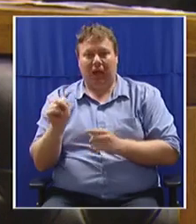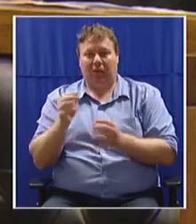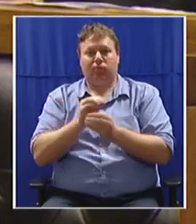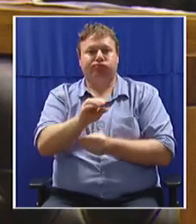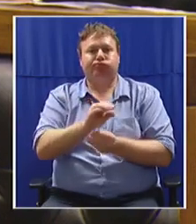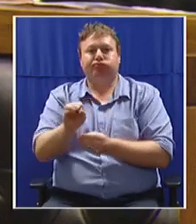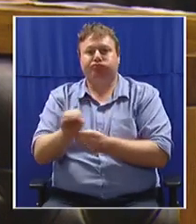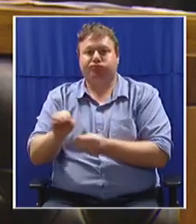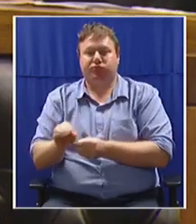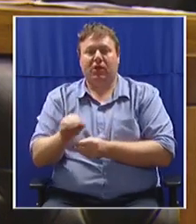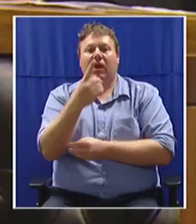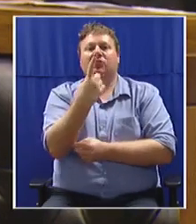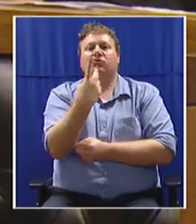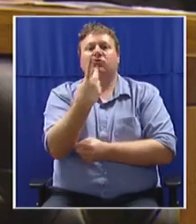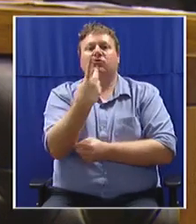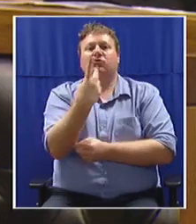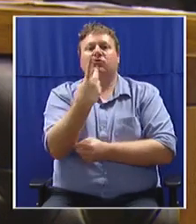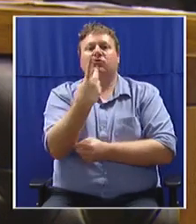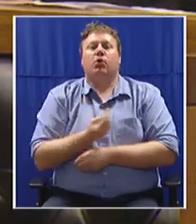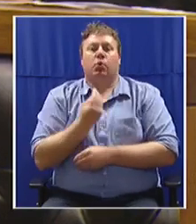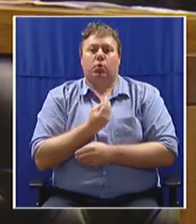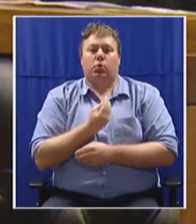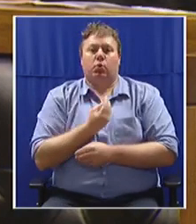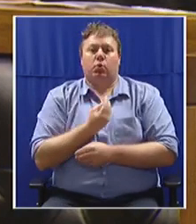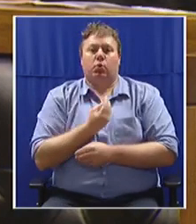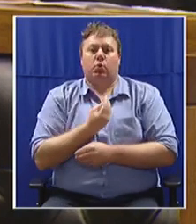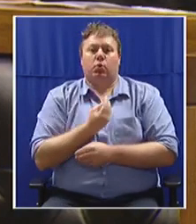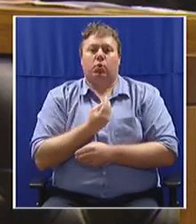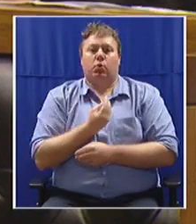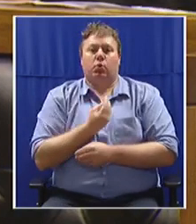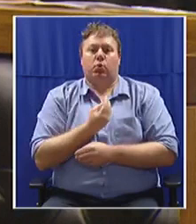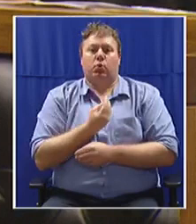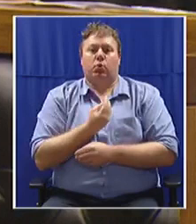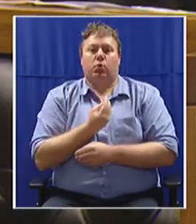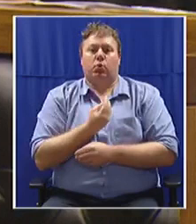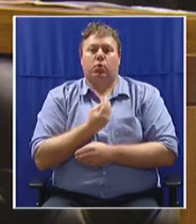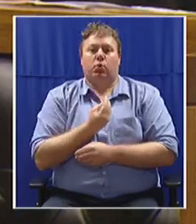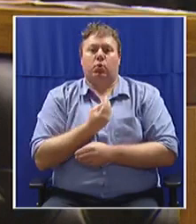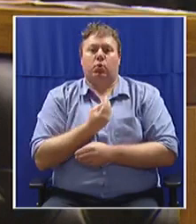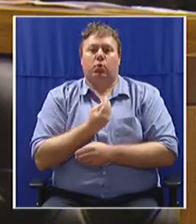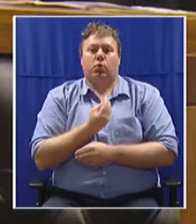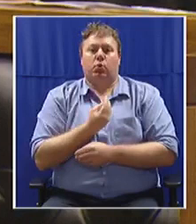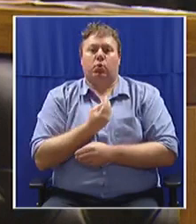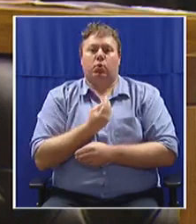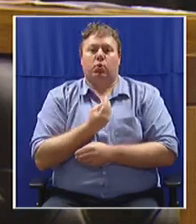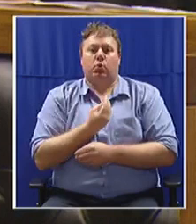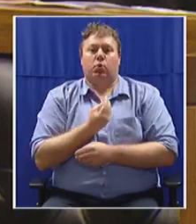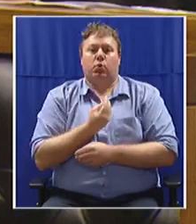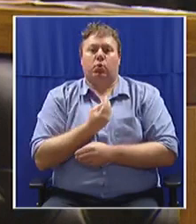more than 120 youth-empowered enterprises. In addition to